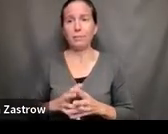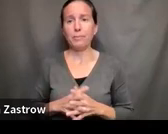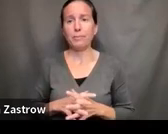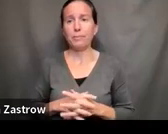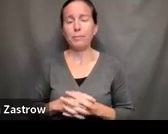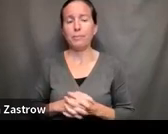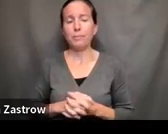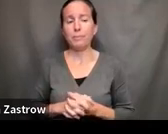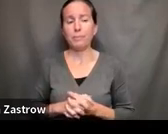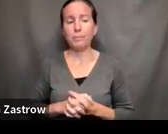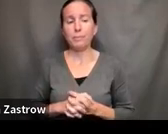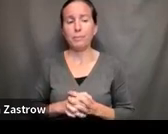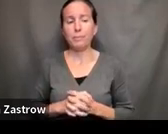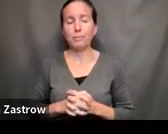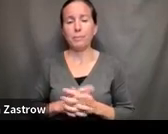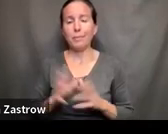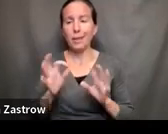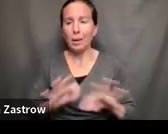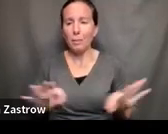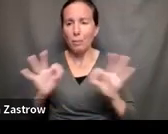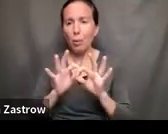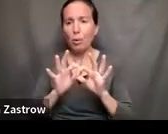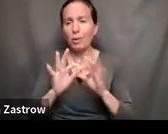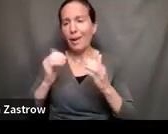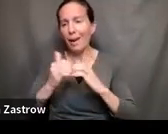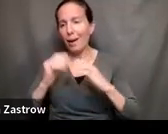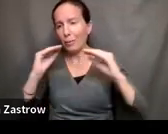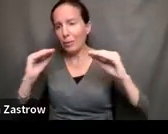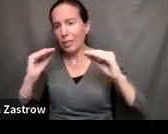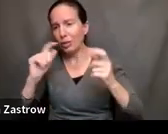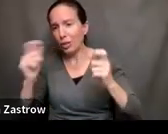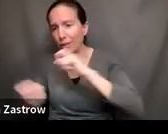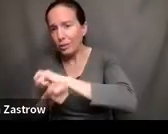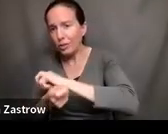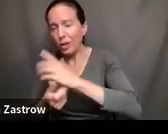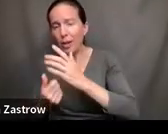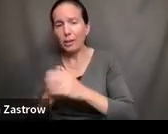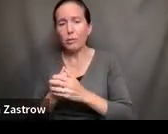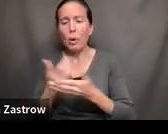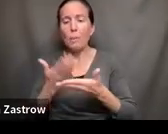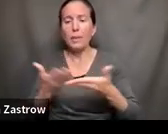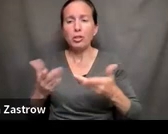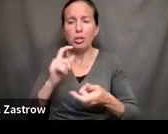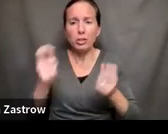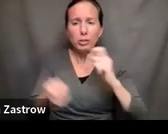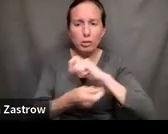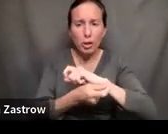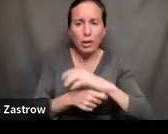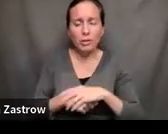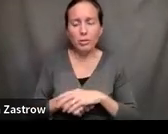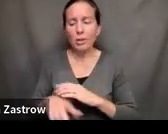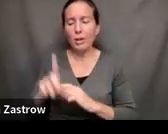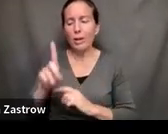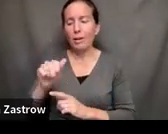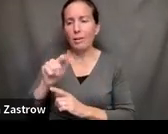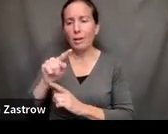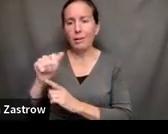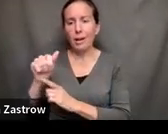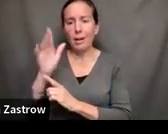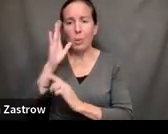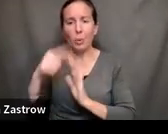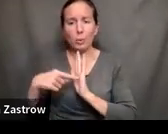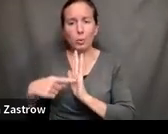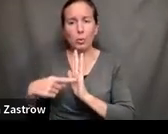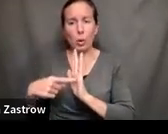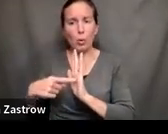to change the way we're teaching or change the materials we're using or something. Your data will tell you when you need to do that. You